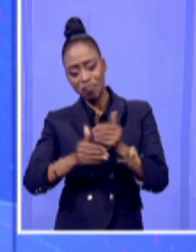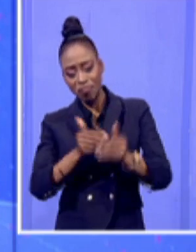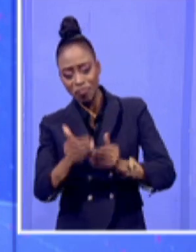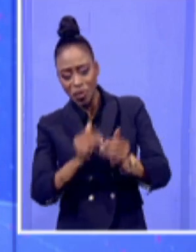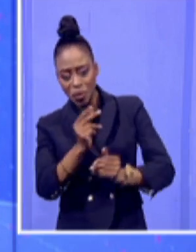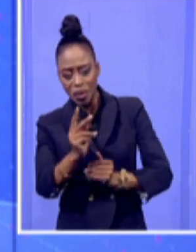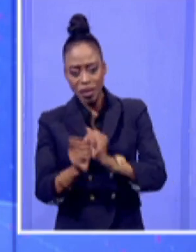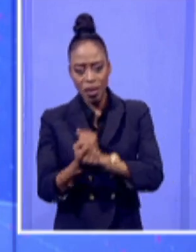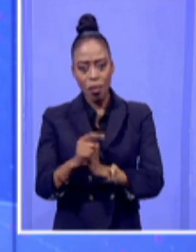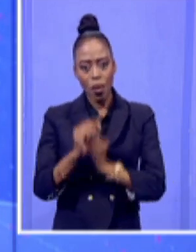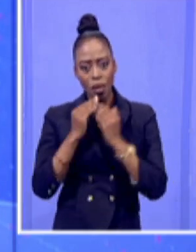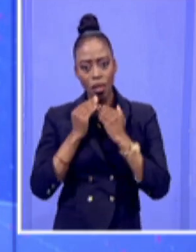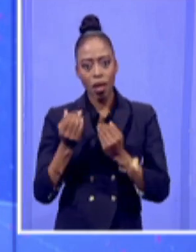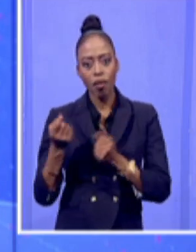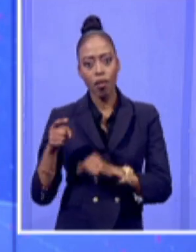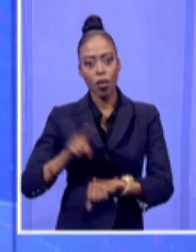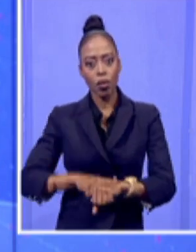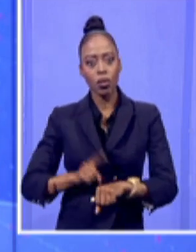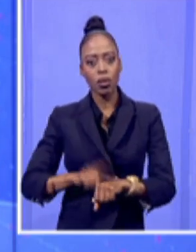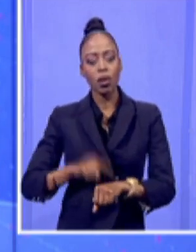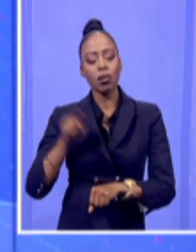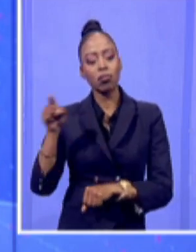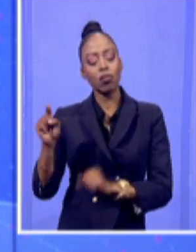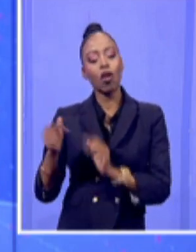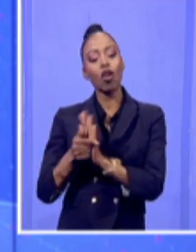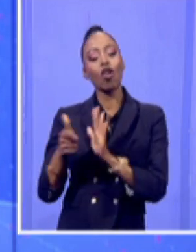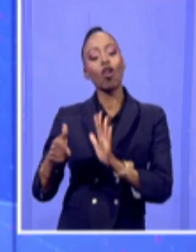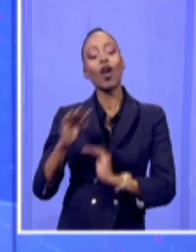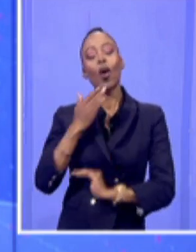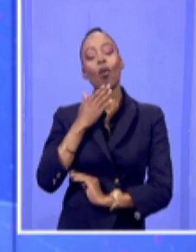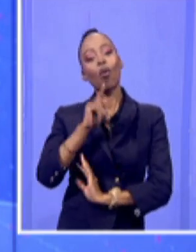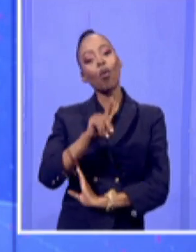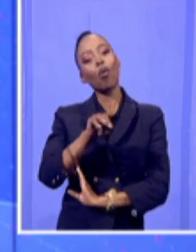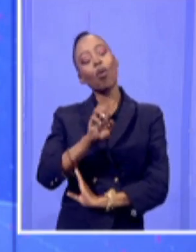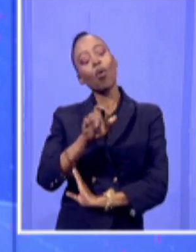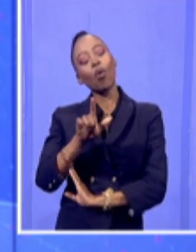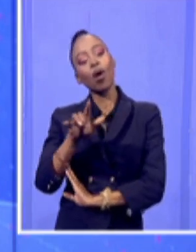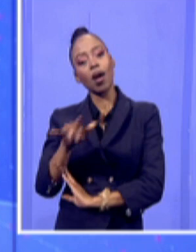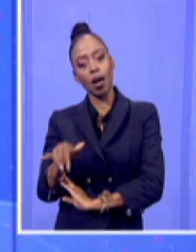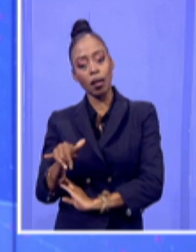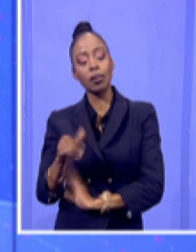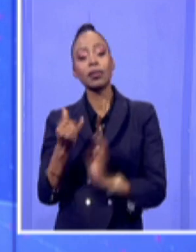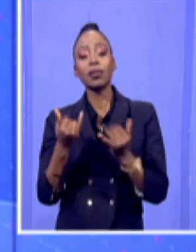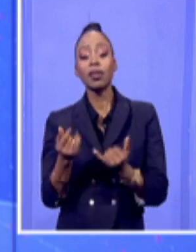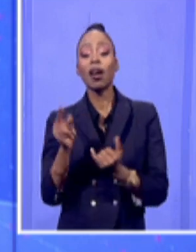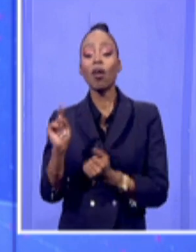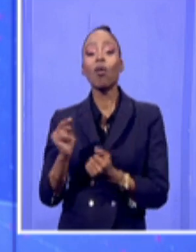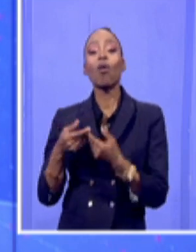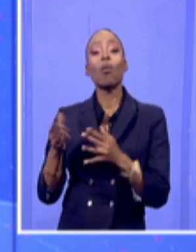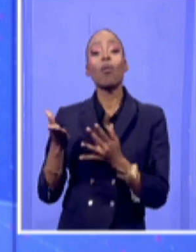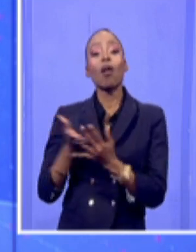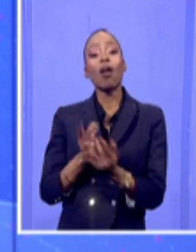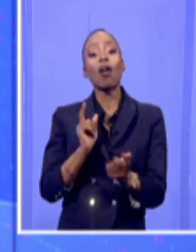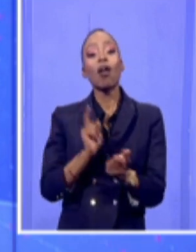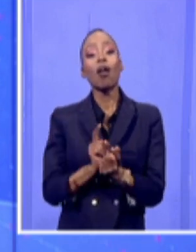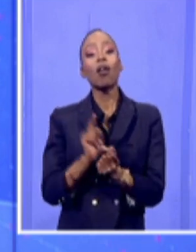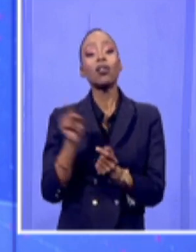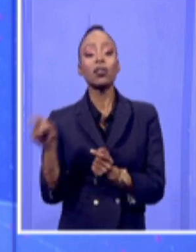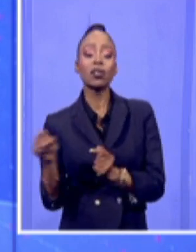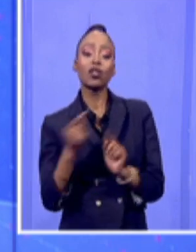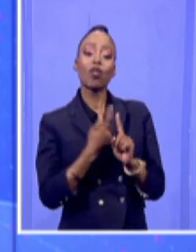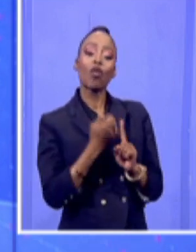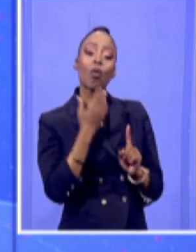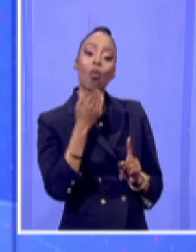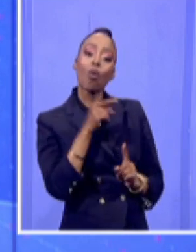much for speaking to us. That there, Magdalene Moonsamy, lawyer to Kelly Khumalo, who now is facing charges from Advocate